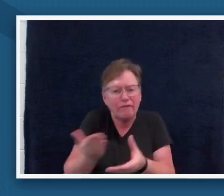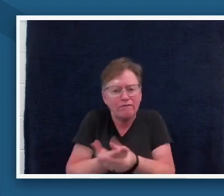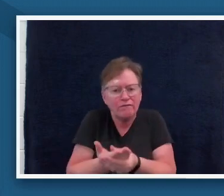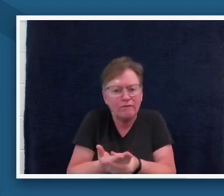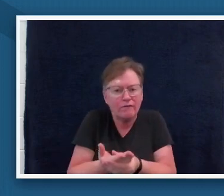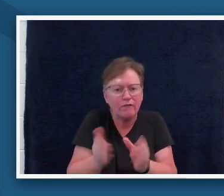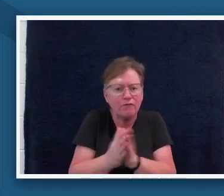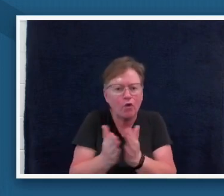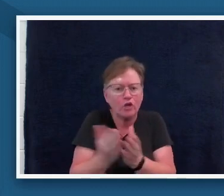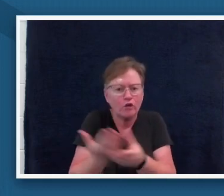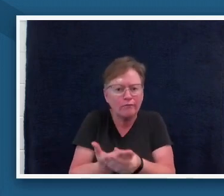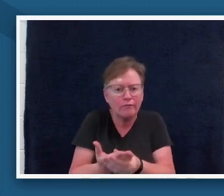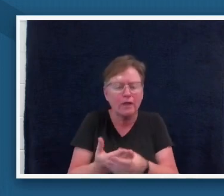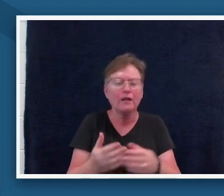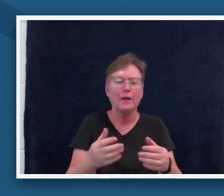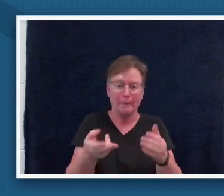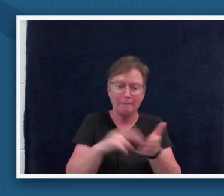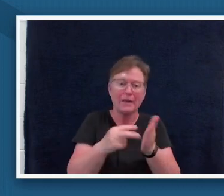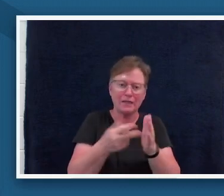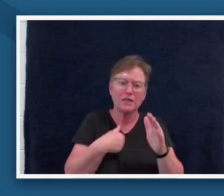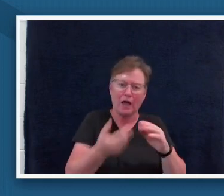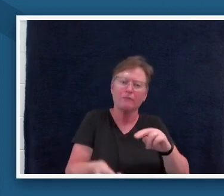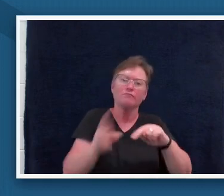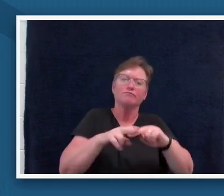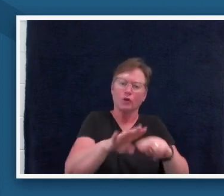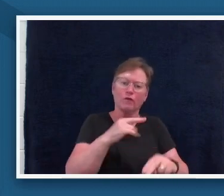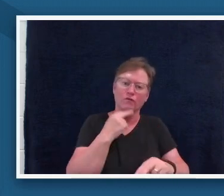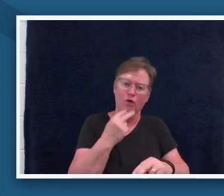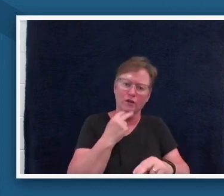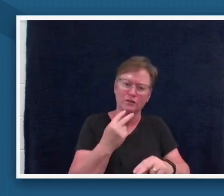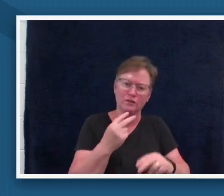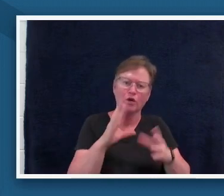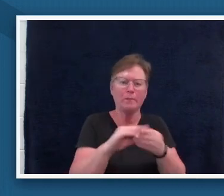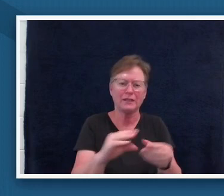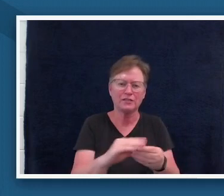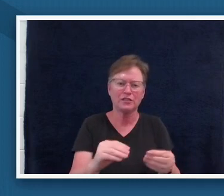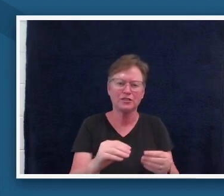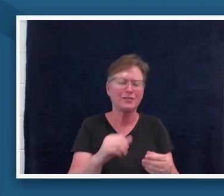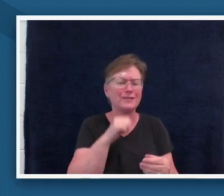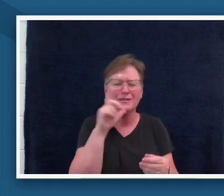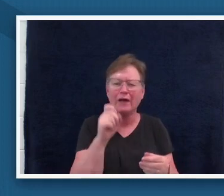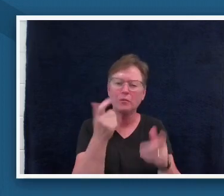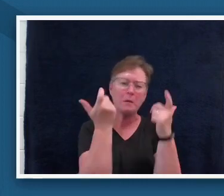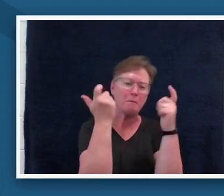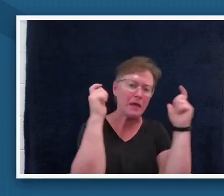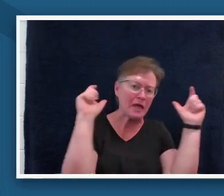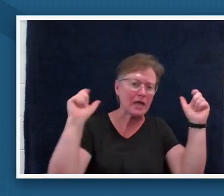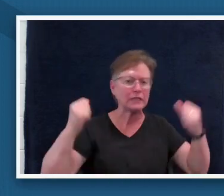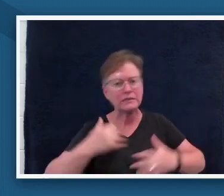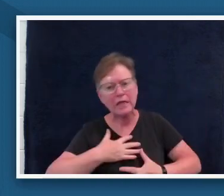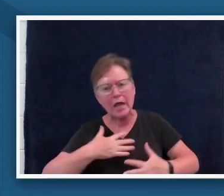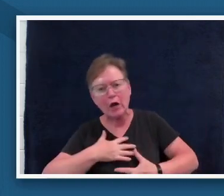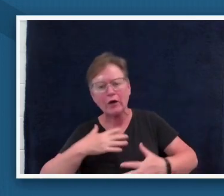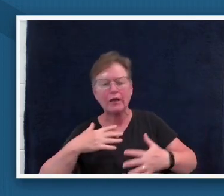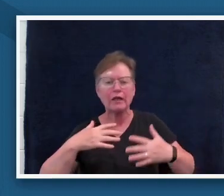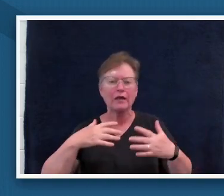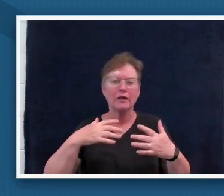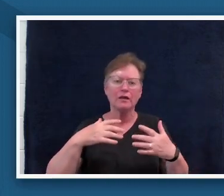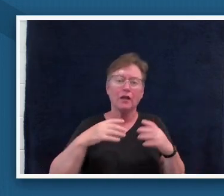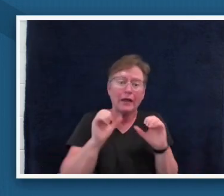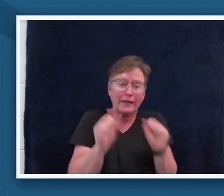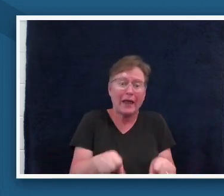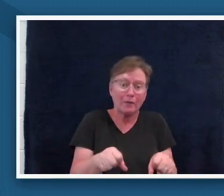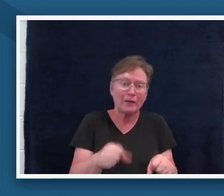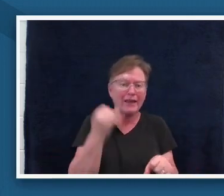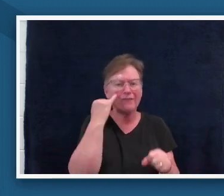amplified her message. And it doesn't have to be big. It doesn't have to be scary or intimidating, but it can be. If you want to put them on YouTube, and